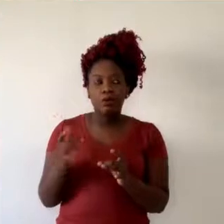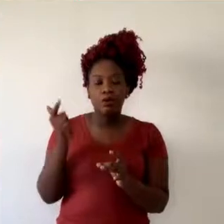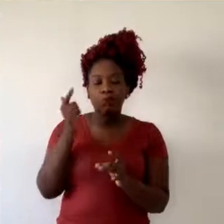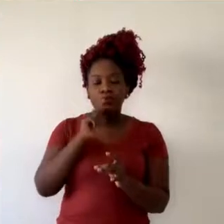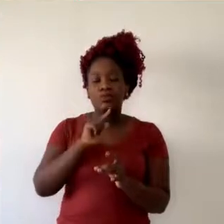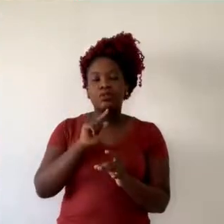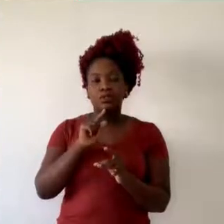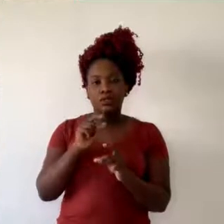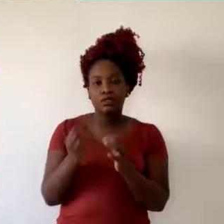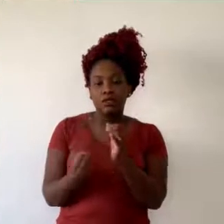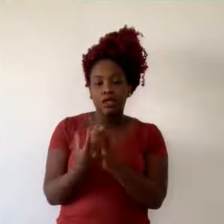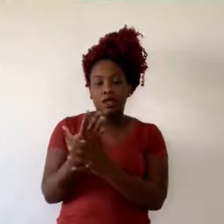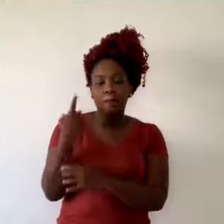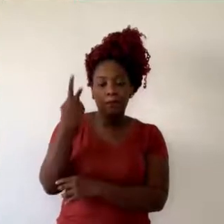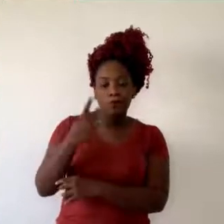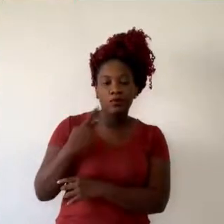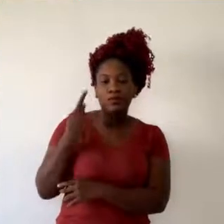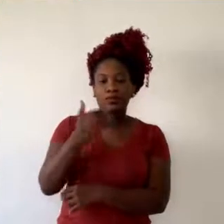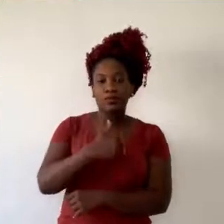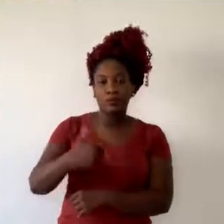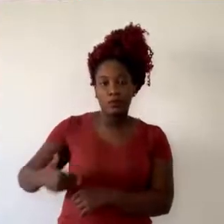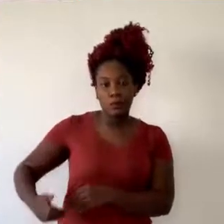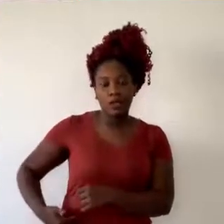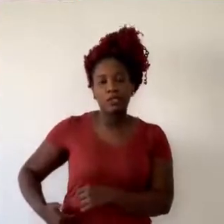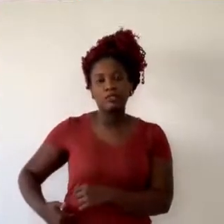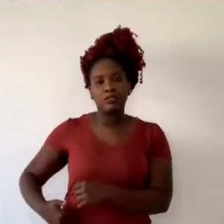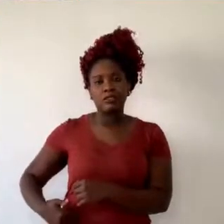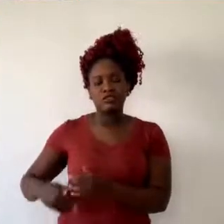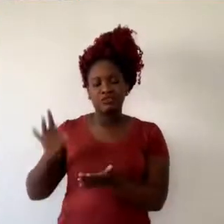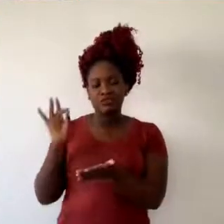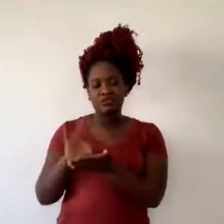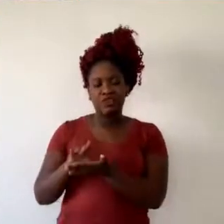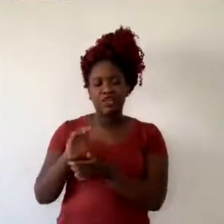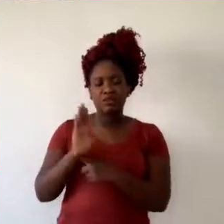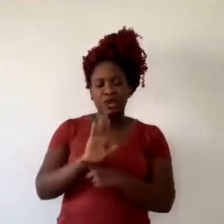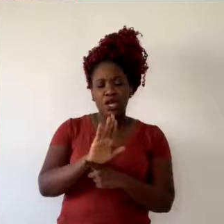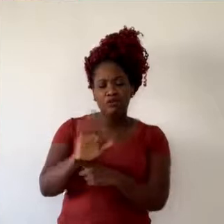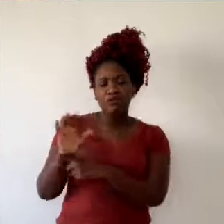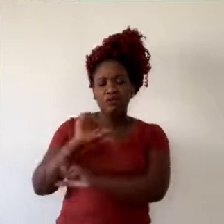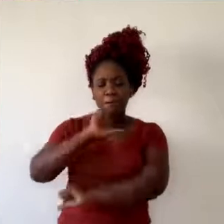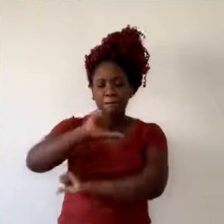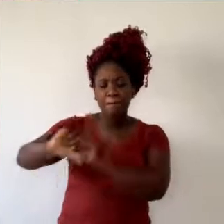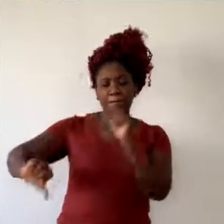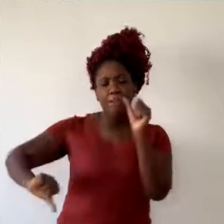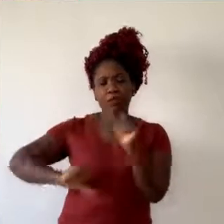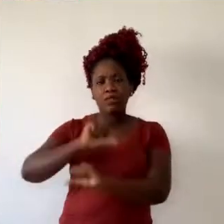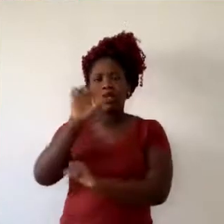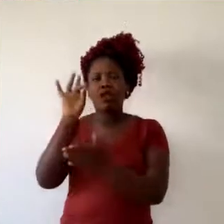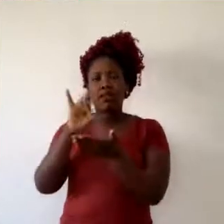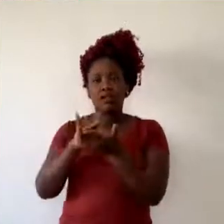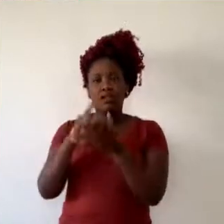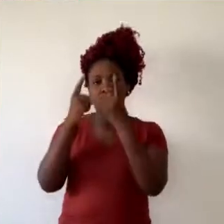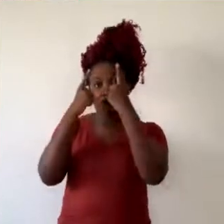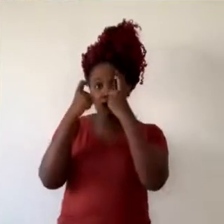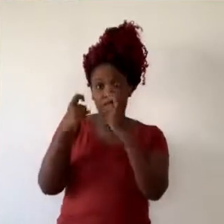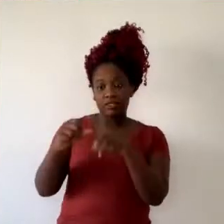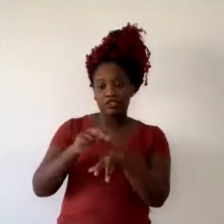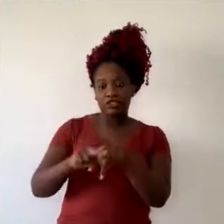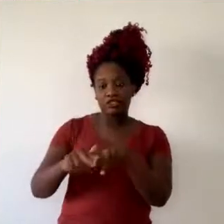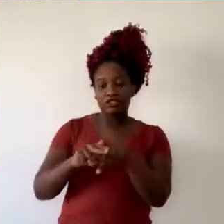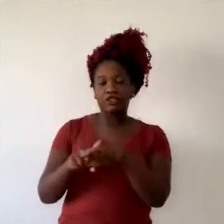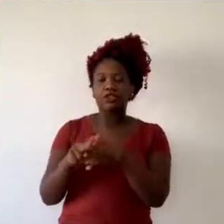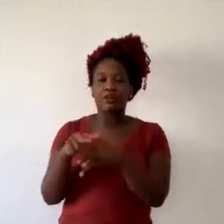to fulfill public or develop, implement public policies that actually help